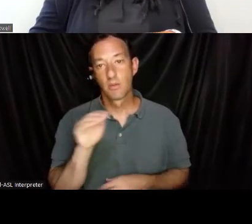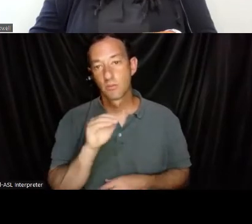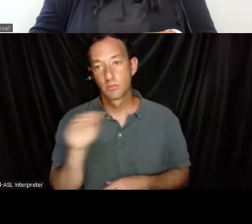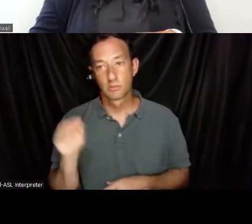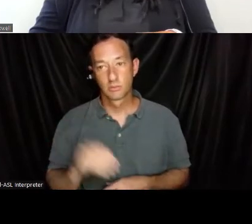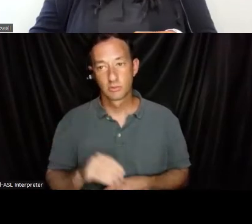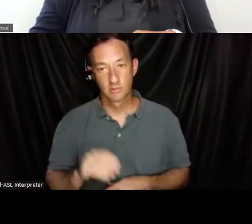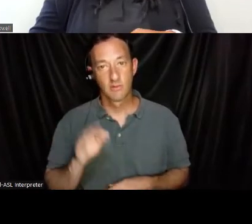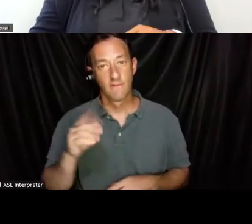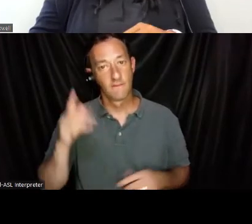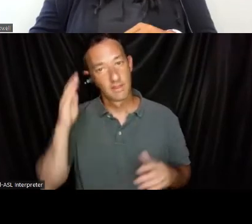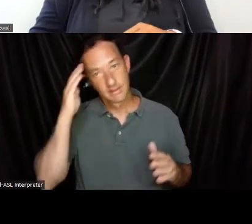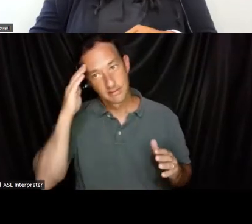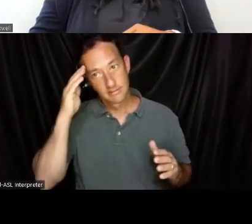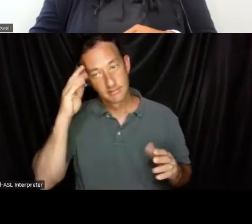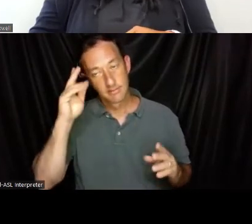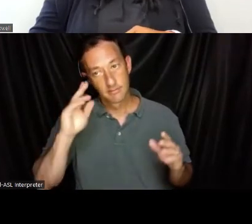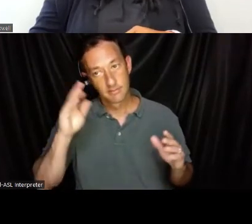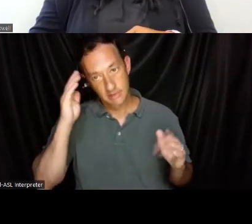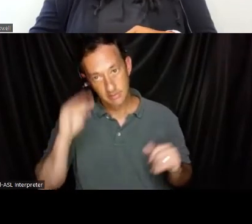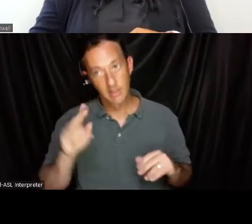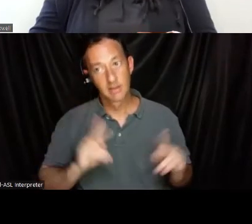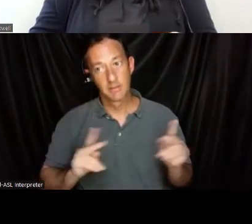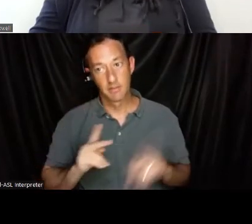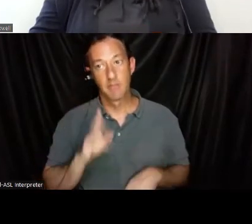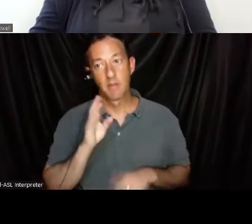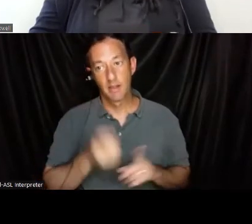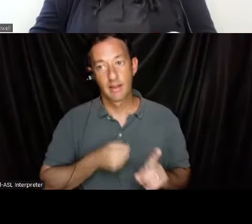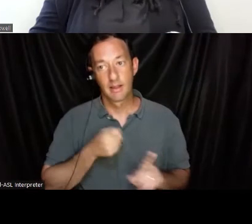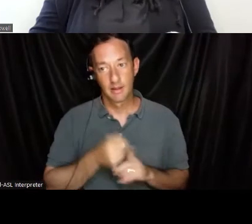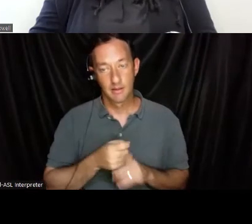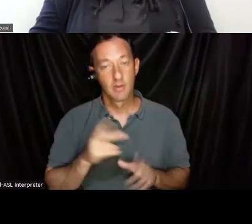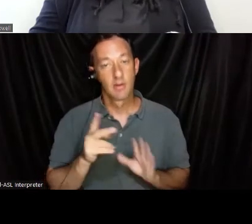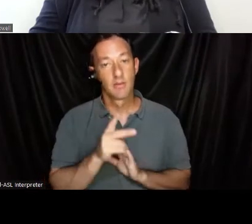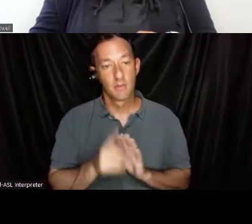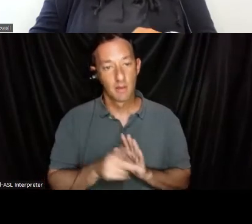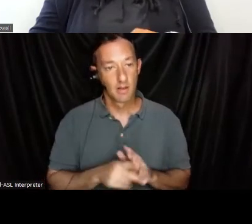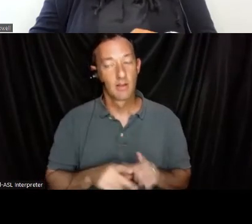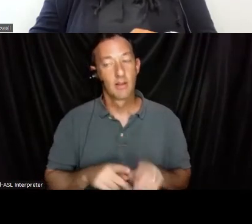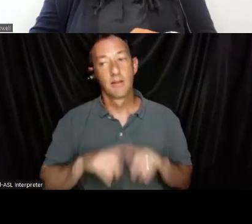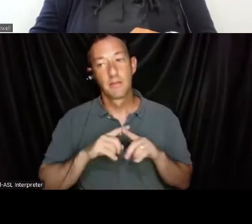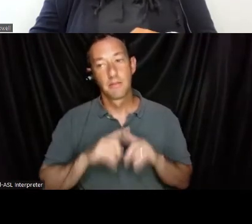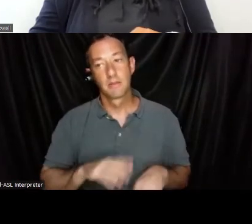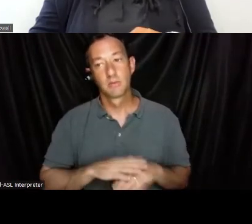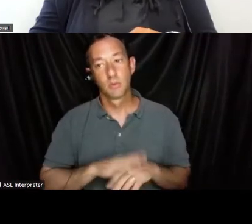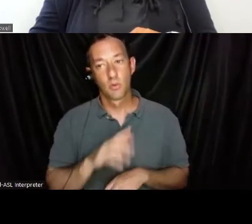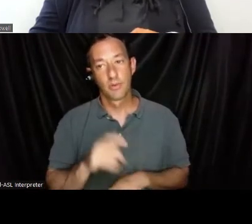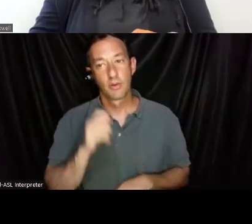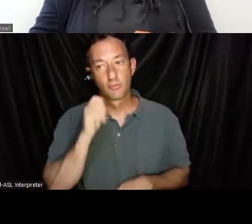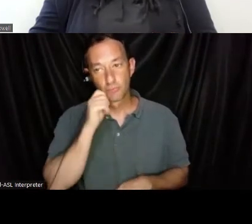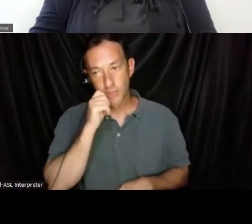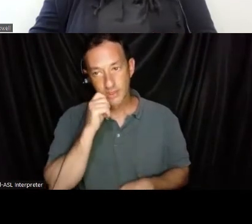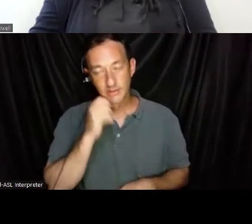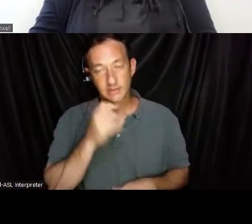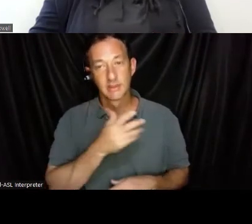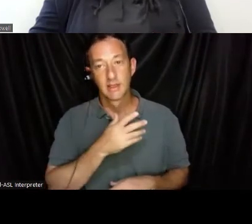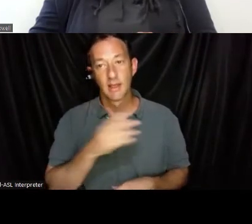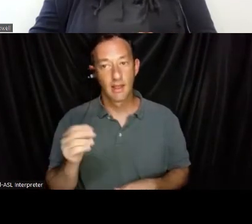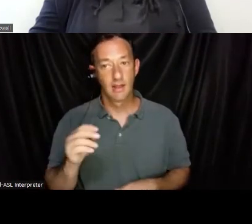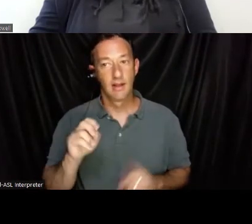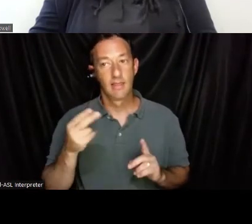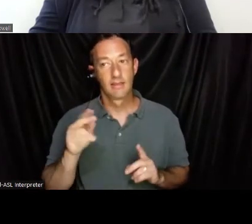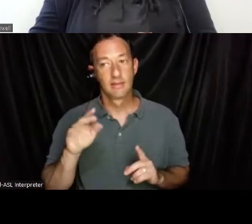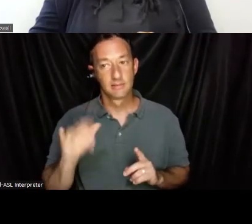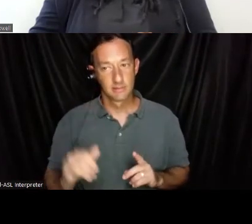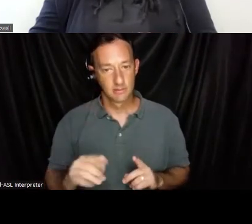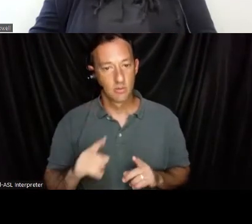expected people to be impacted by the policy based on race and ethnicity, and then also relied on New York State